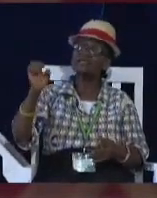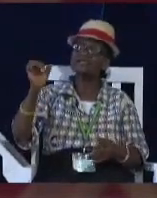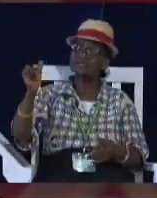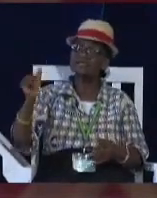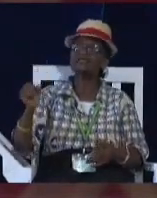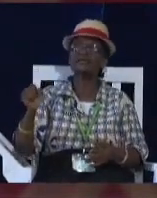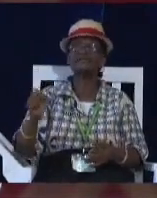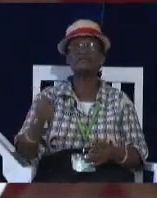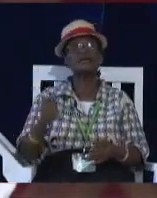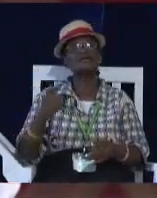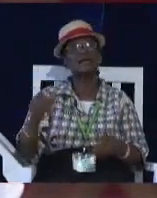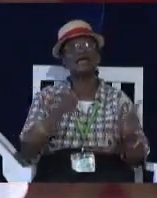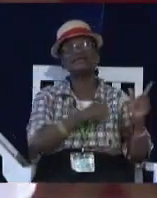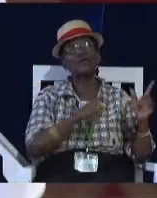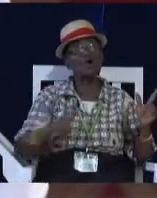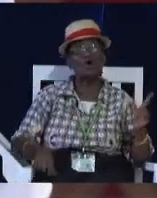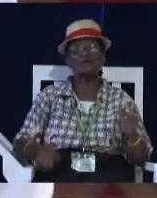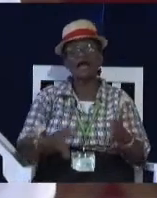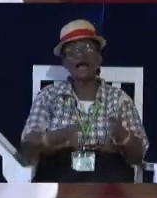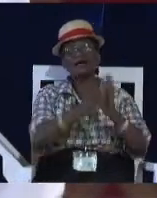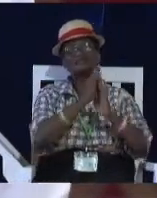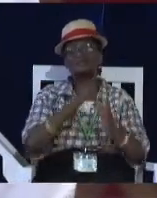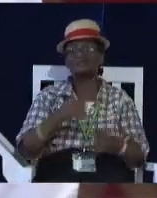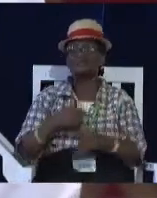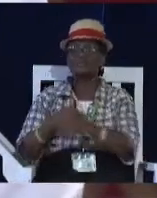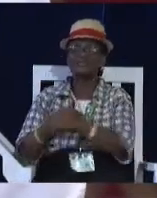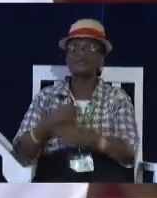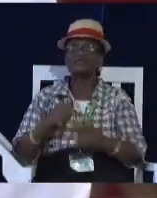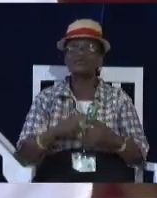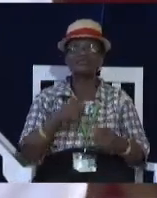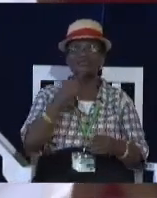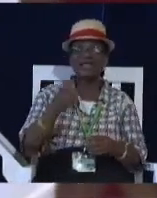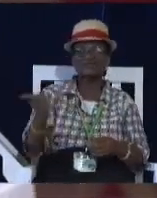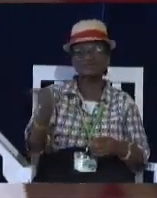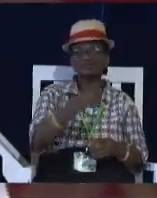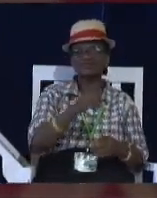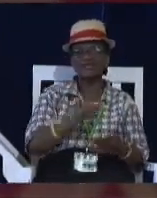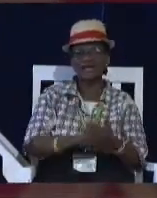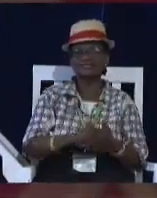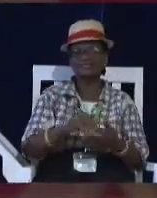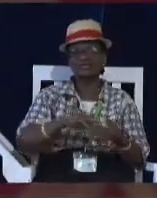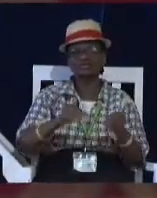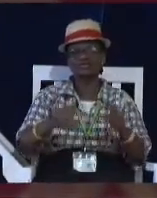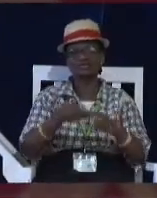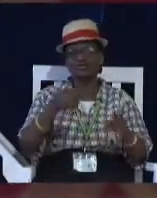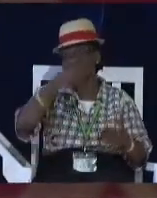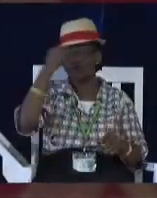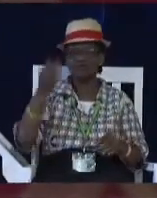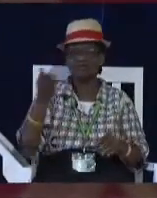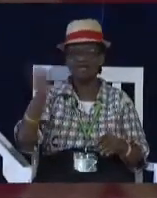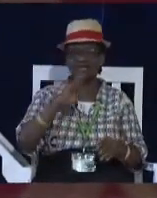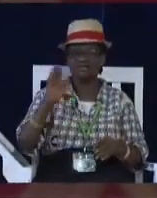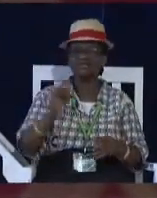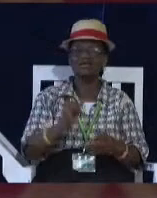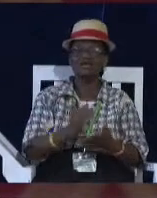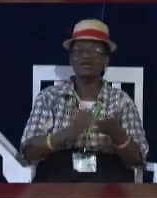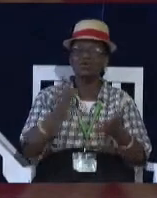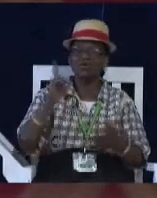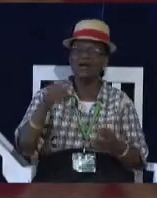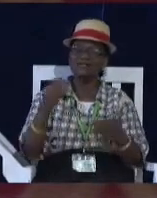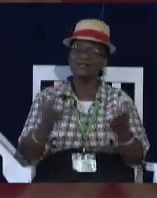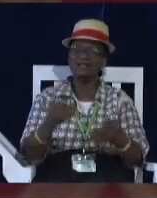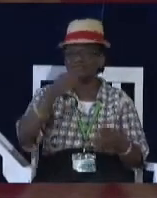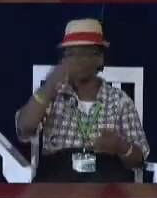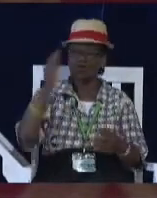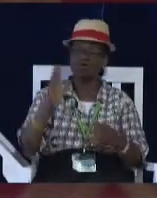The Lord asked me to tell you that story because there's someone here. The doctors have removed something important from